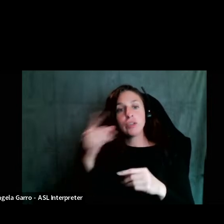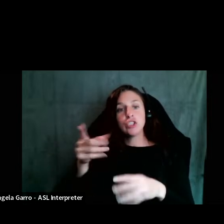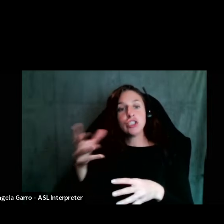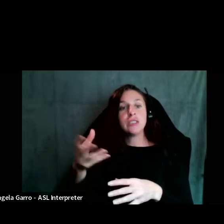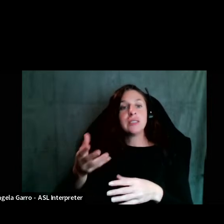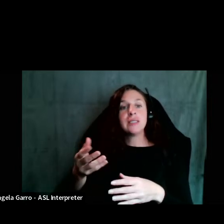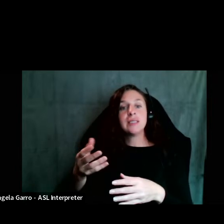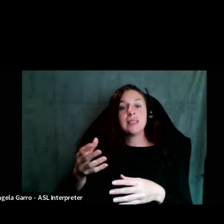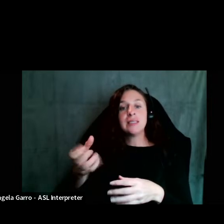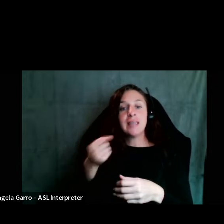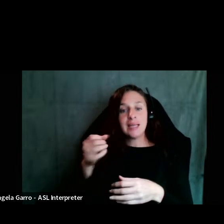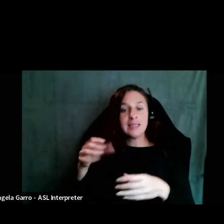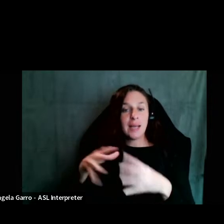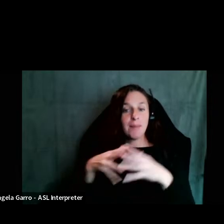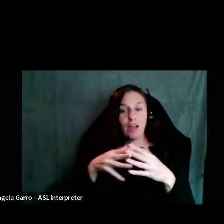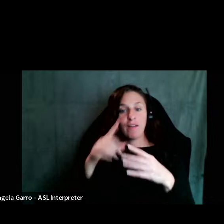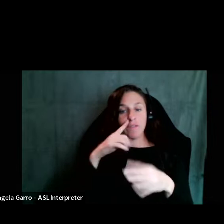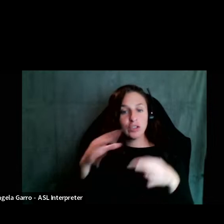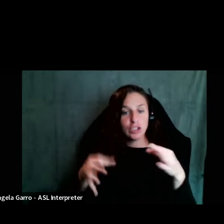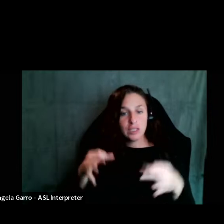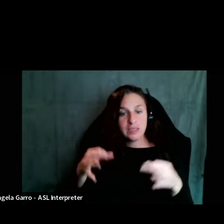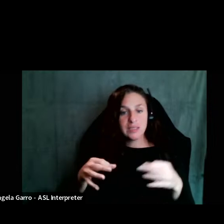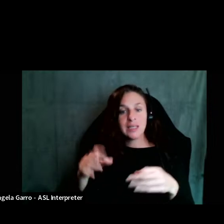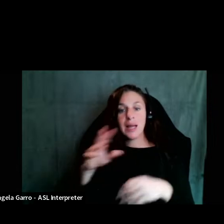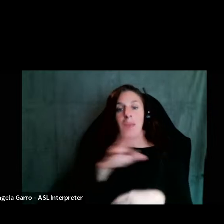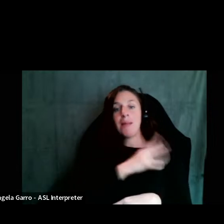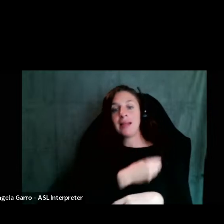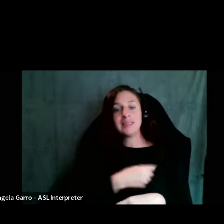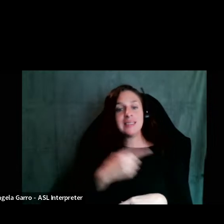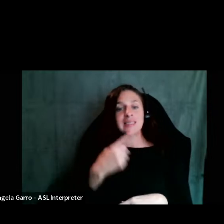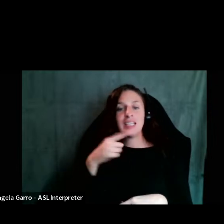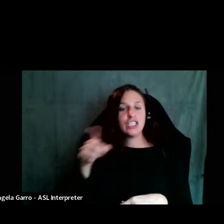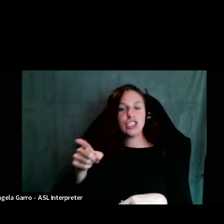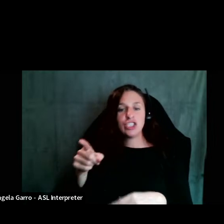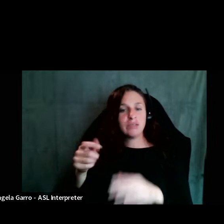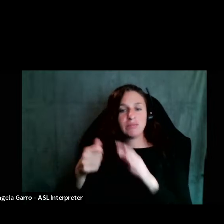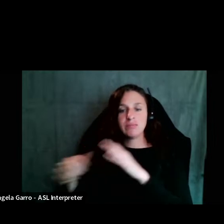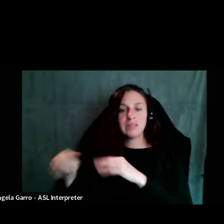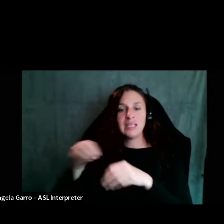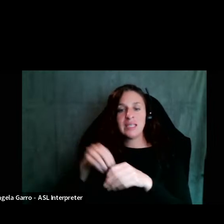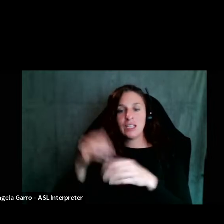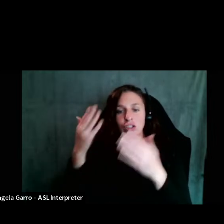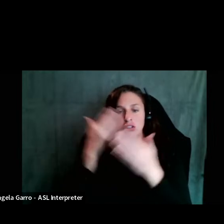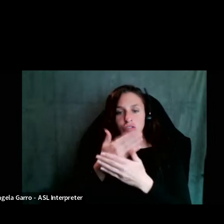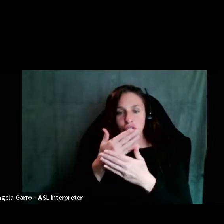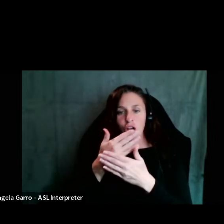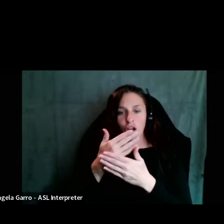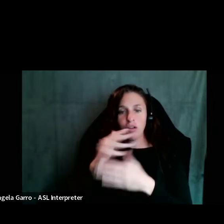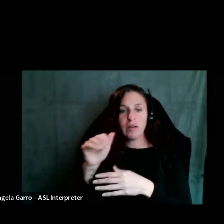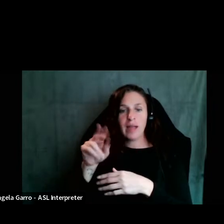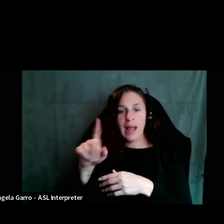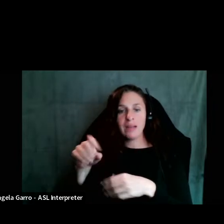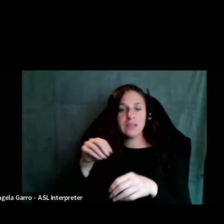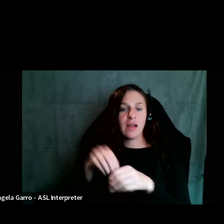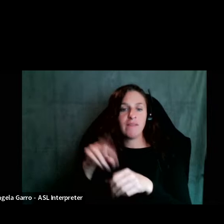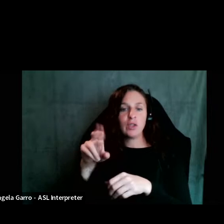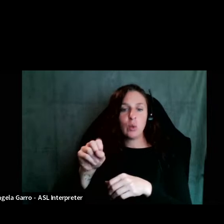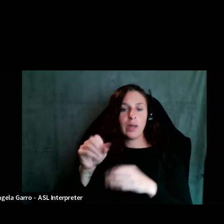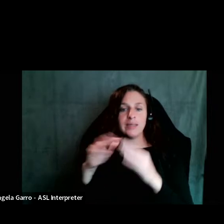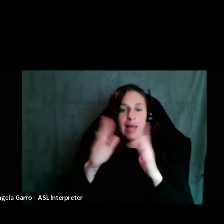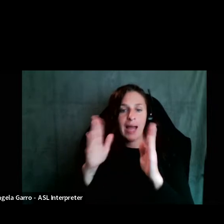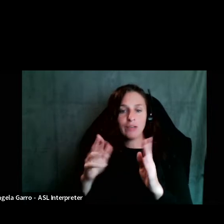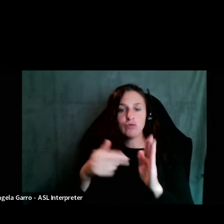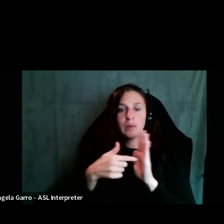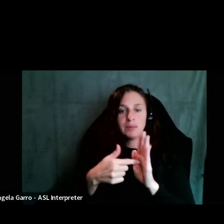for Justice in Palestine said she takes a place in the dark annals of the U.S. House of Representatives, along with Whig Party